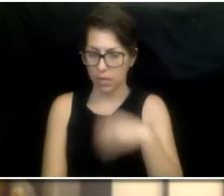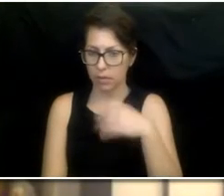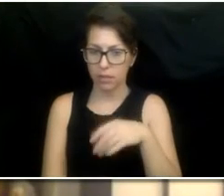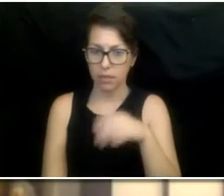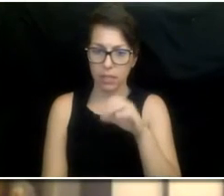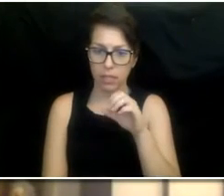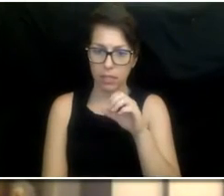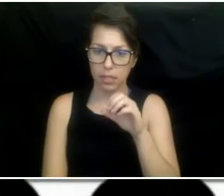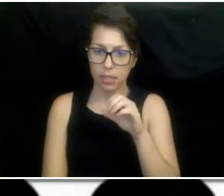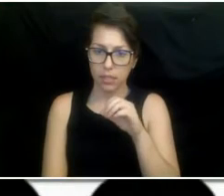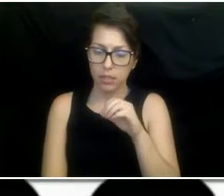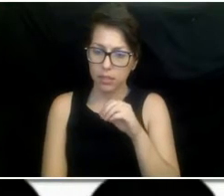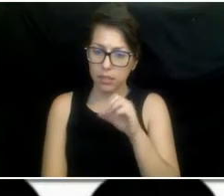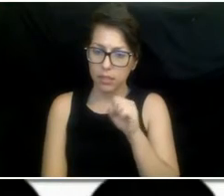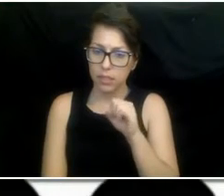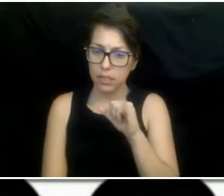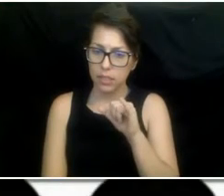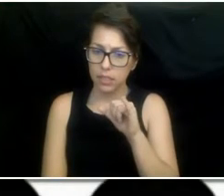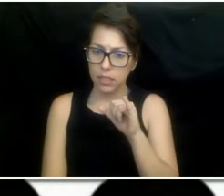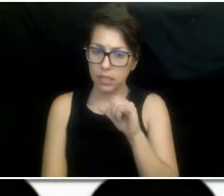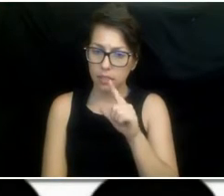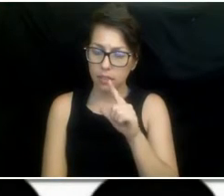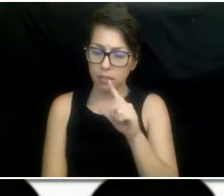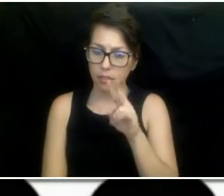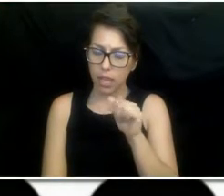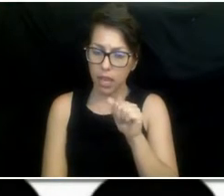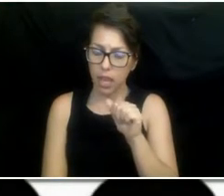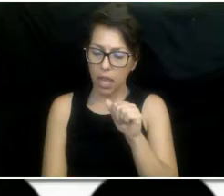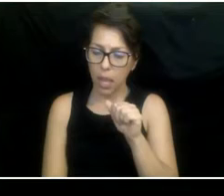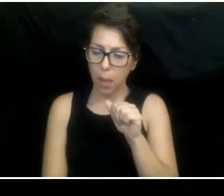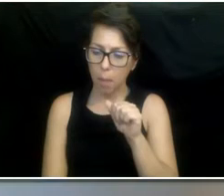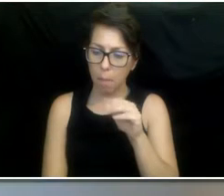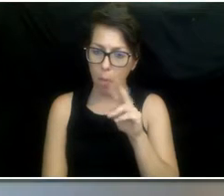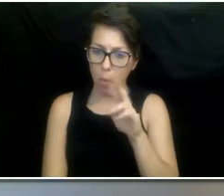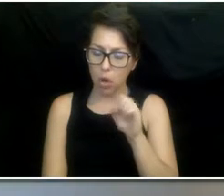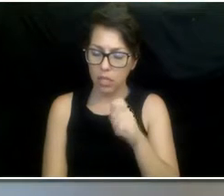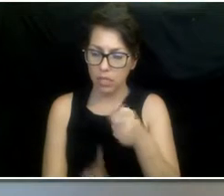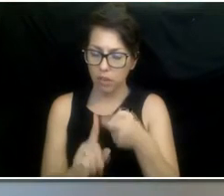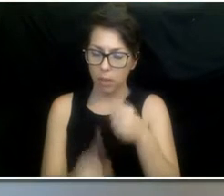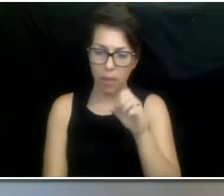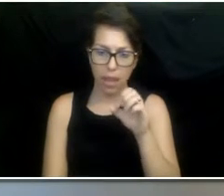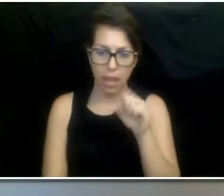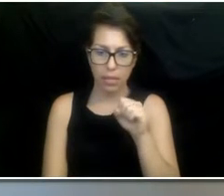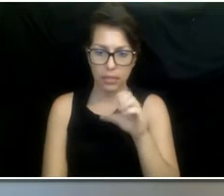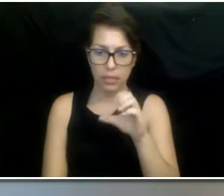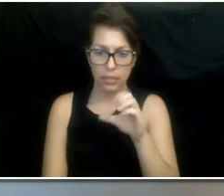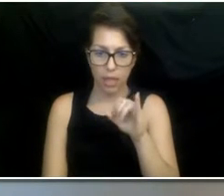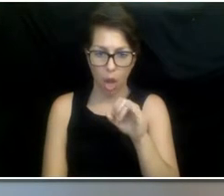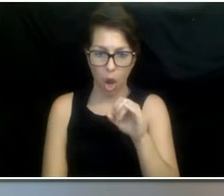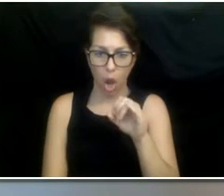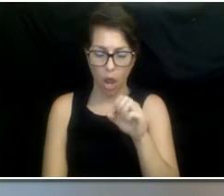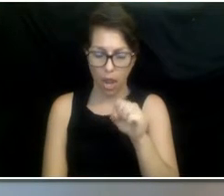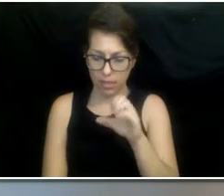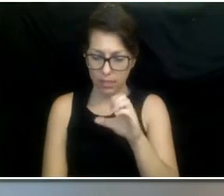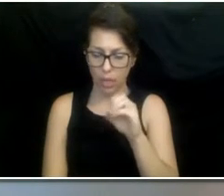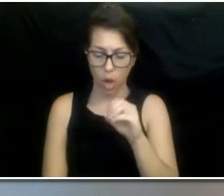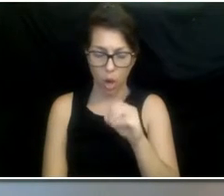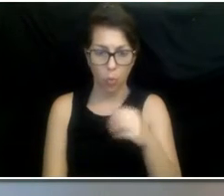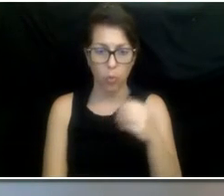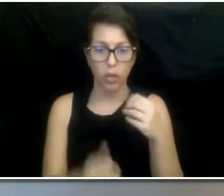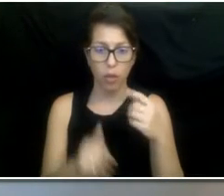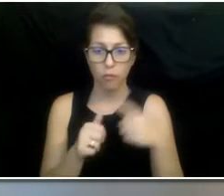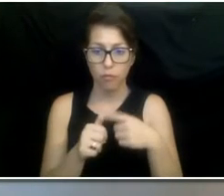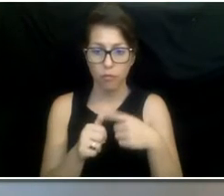you time starts now good afternoon everyone and thank you for the opportunity to testify here